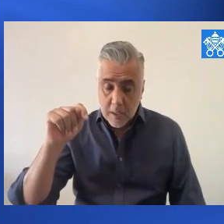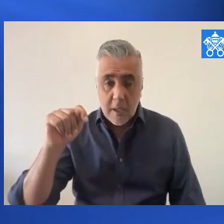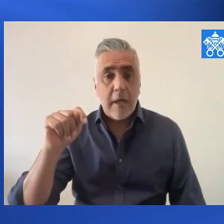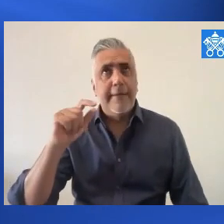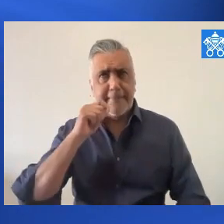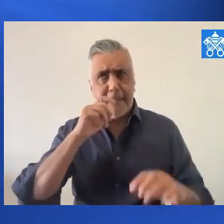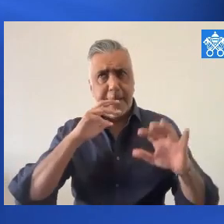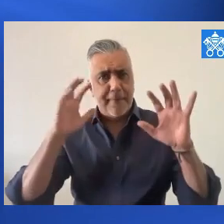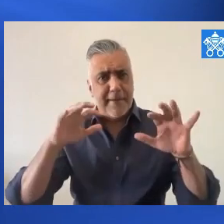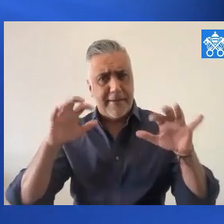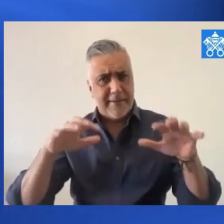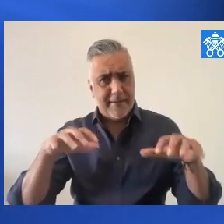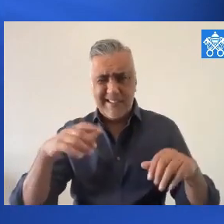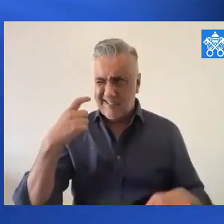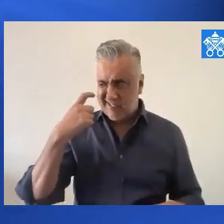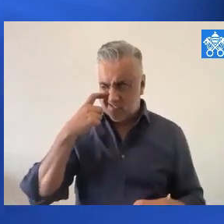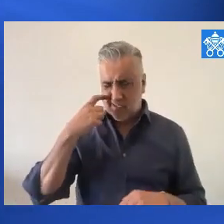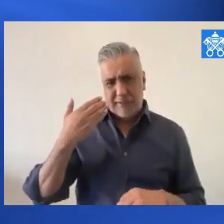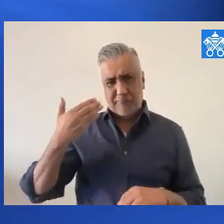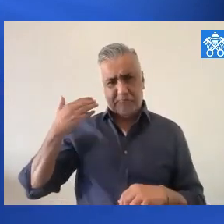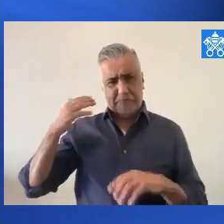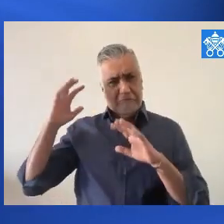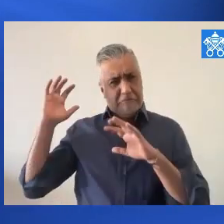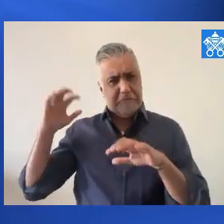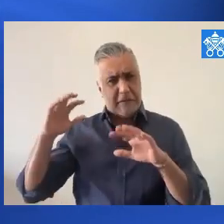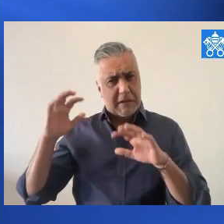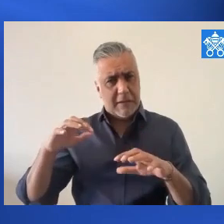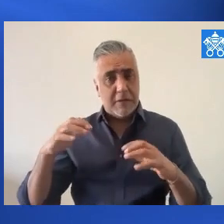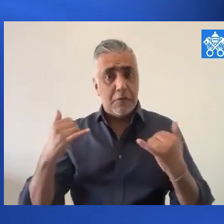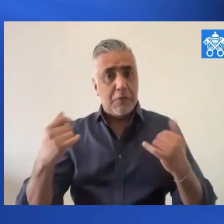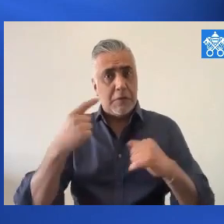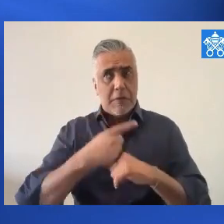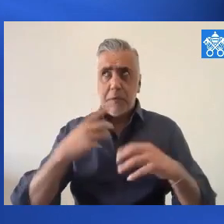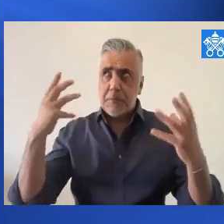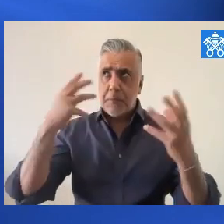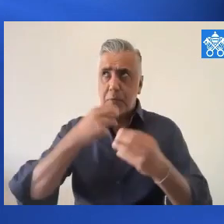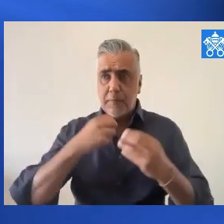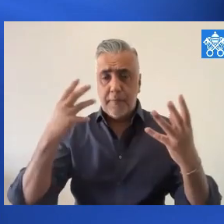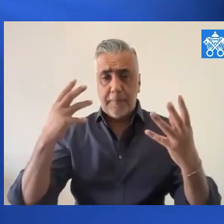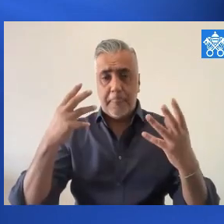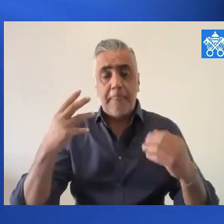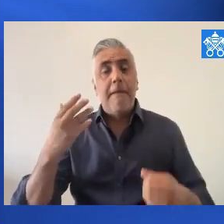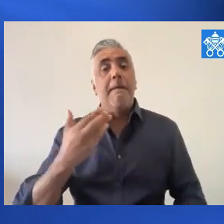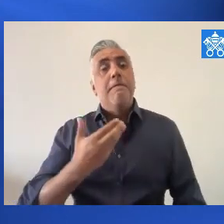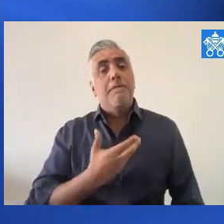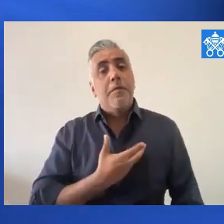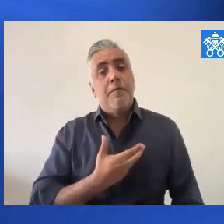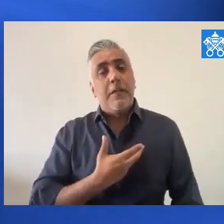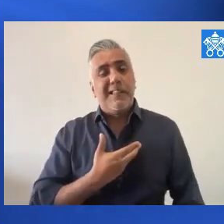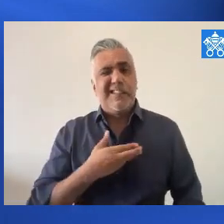having. And luckily today it's not a rainy day. We've had some rain in recent days. Pope Francis